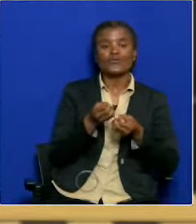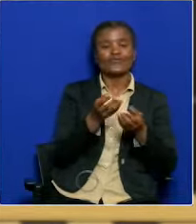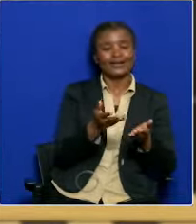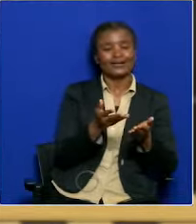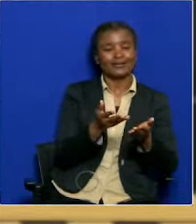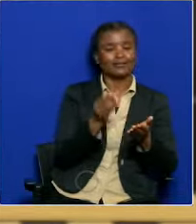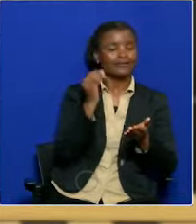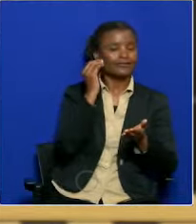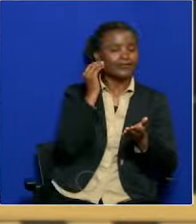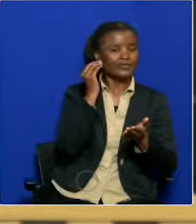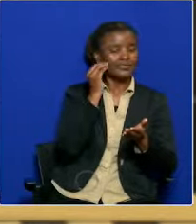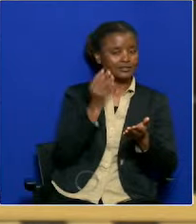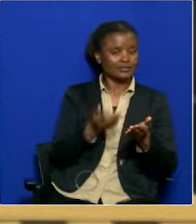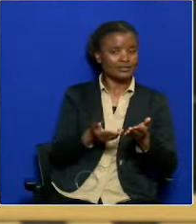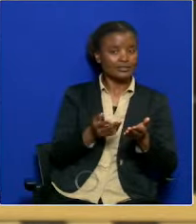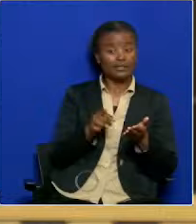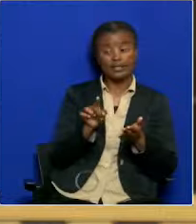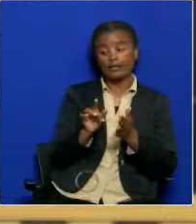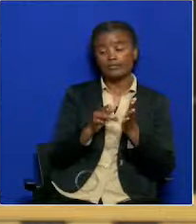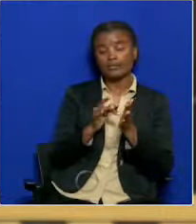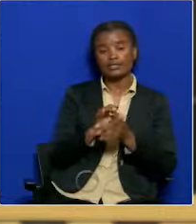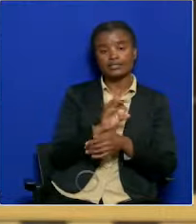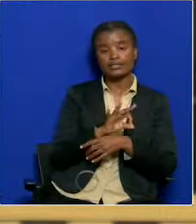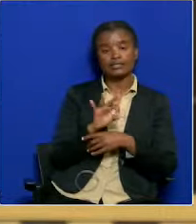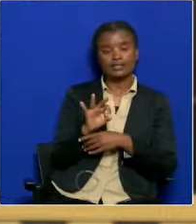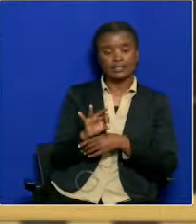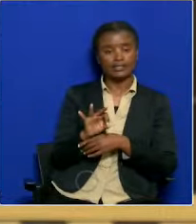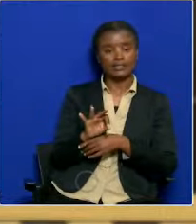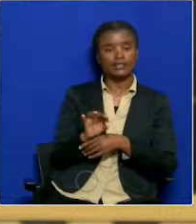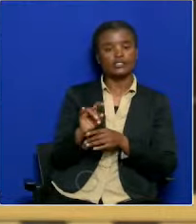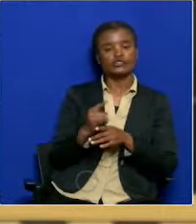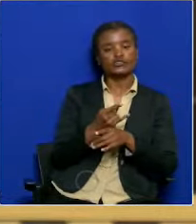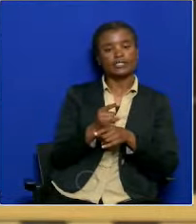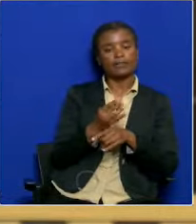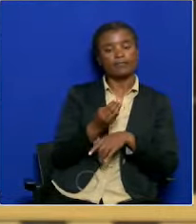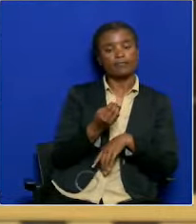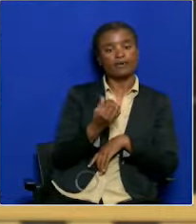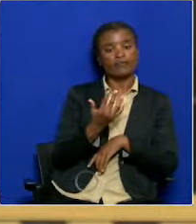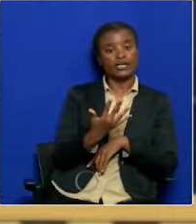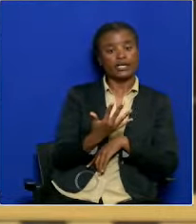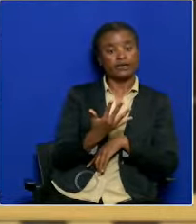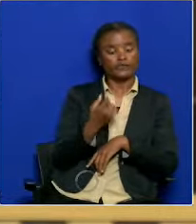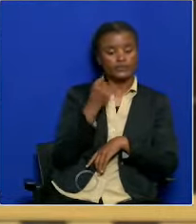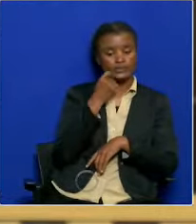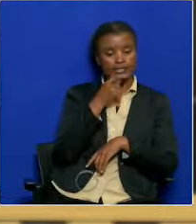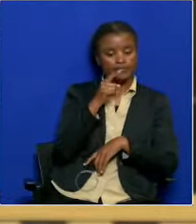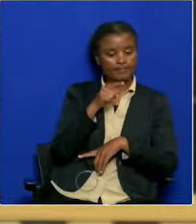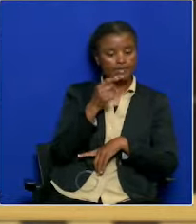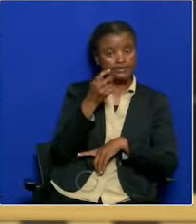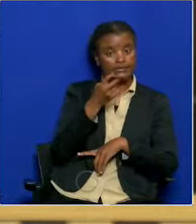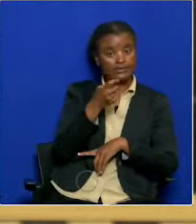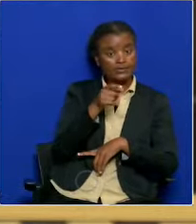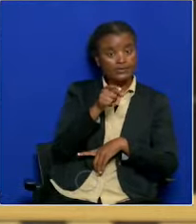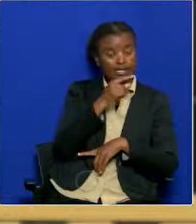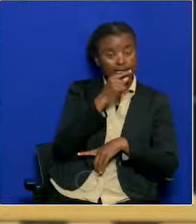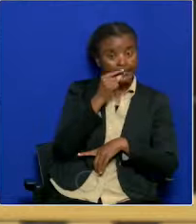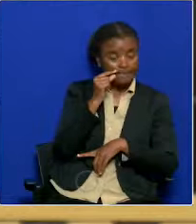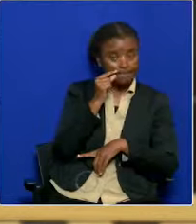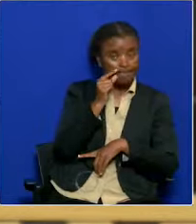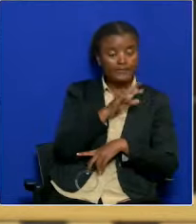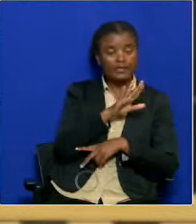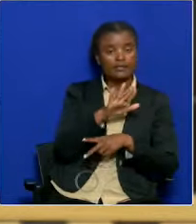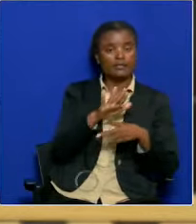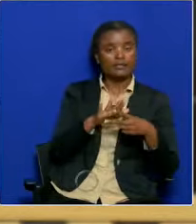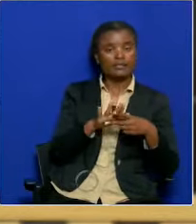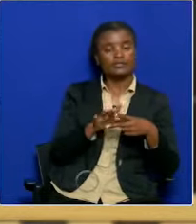you say at chat number 5, you say he must look for that name. And then the next chat, you give the name of the